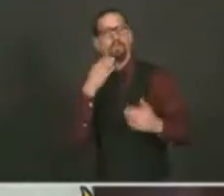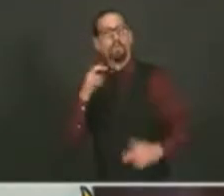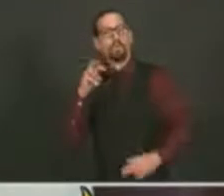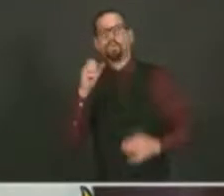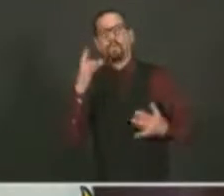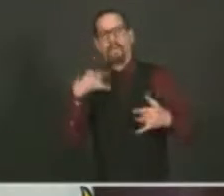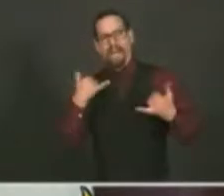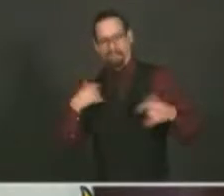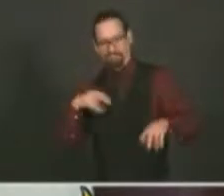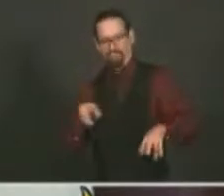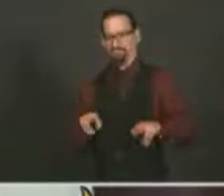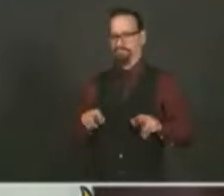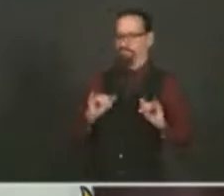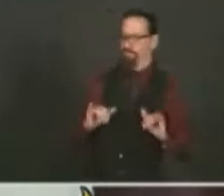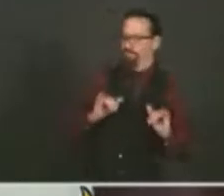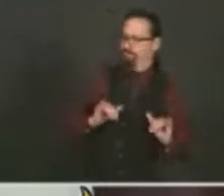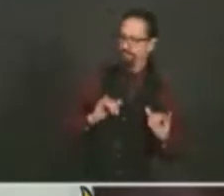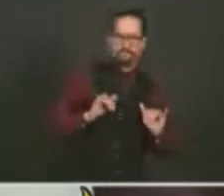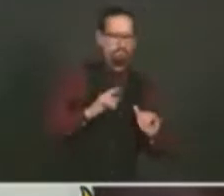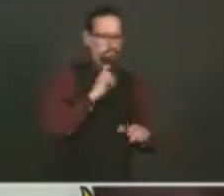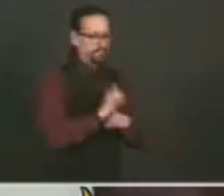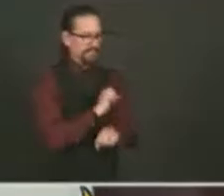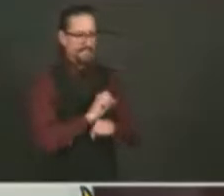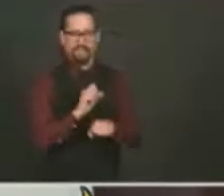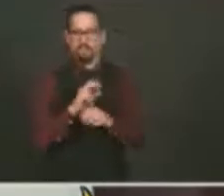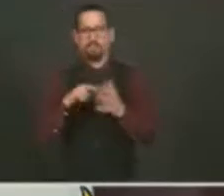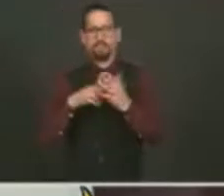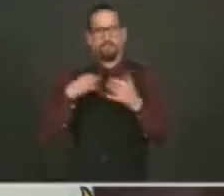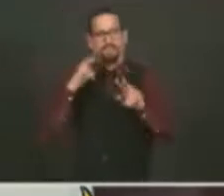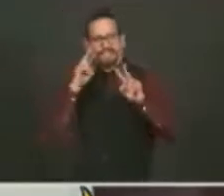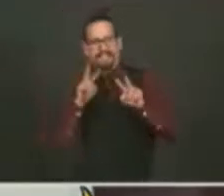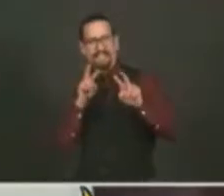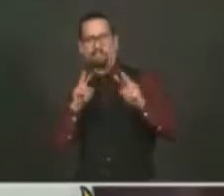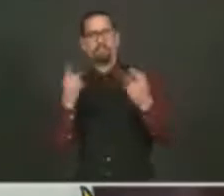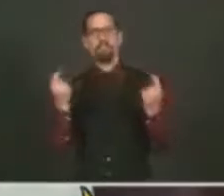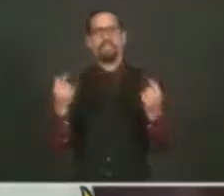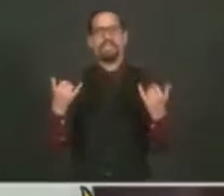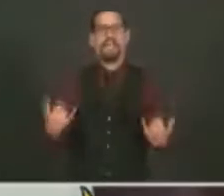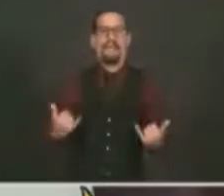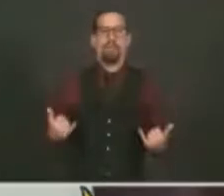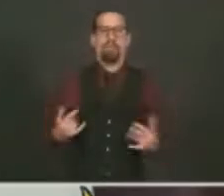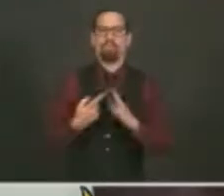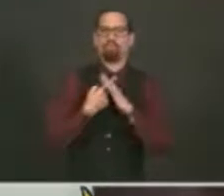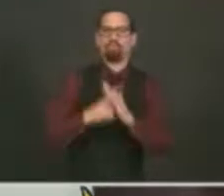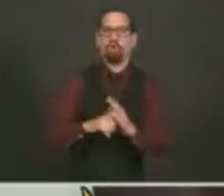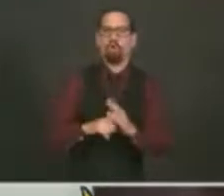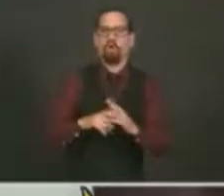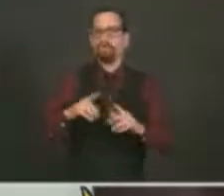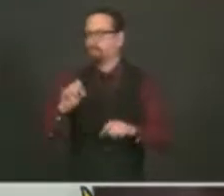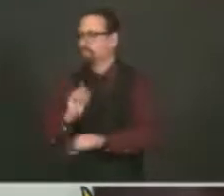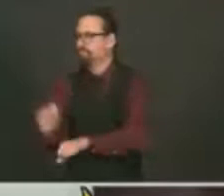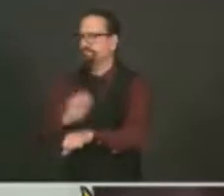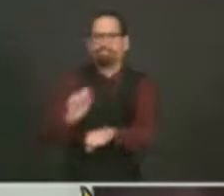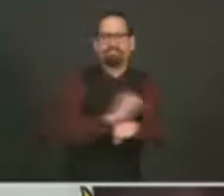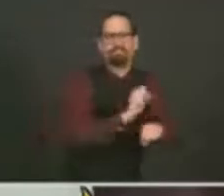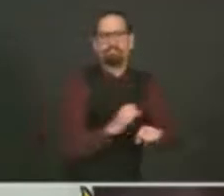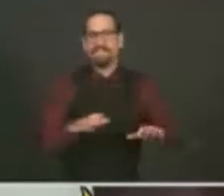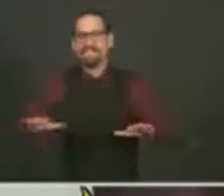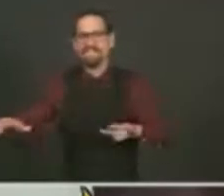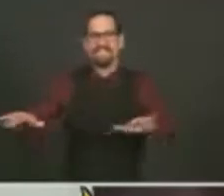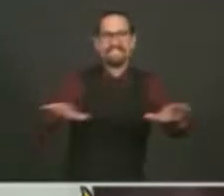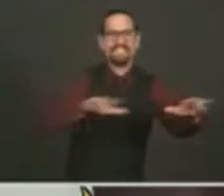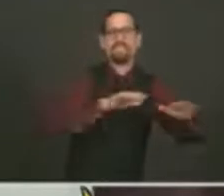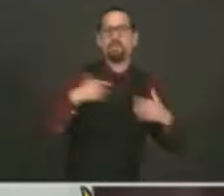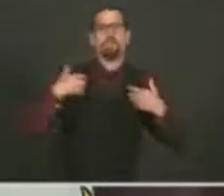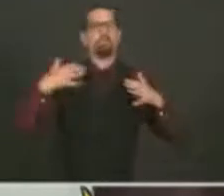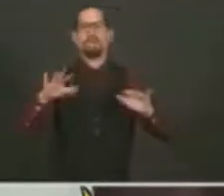to put a lid on it so that we don't become like Wisconsin or some of these states in the upper Midwest. We have plenty